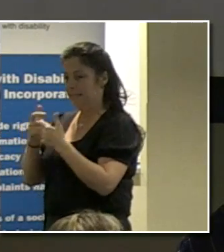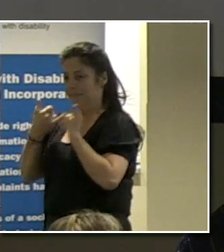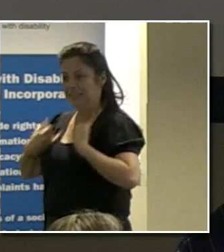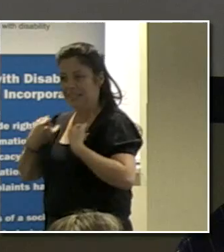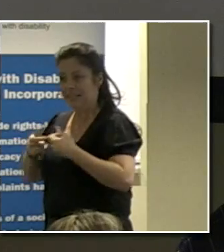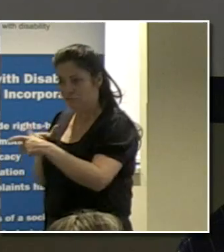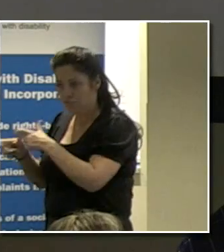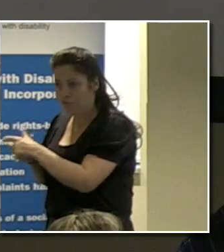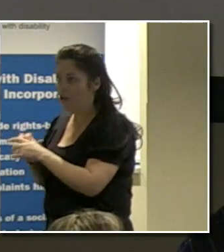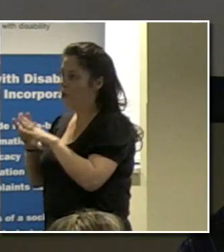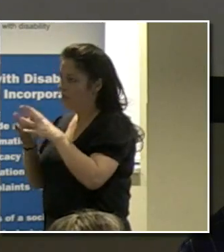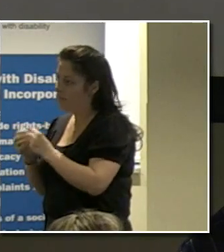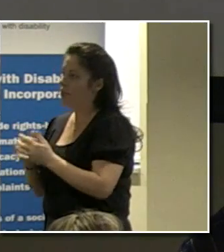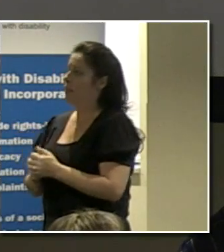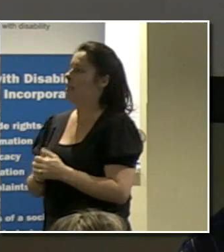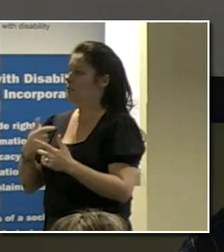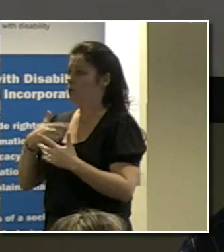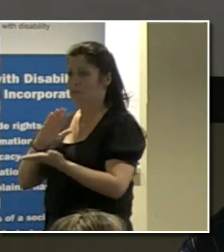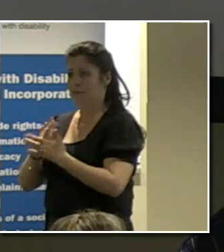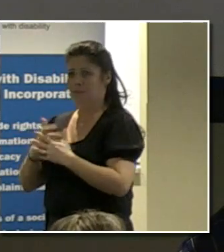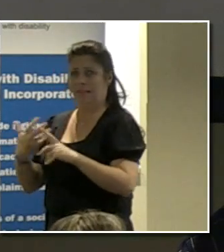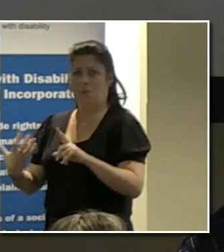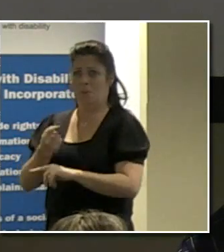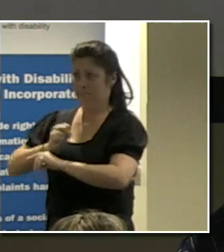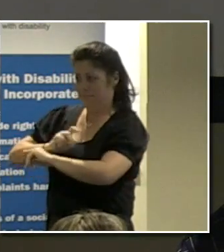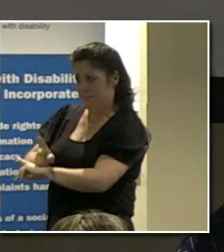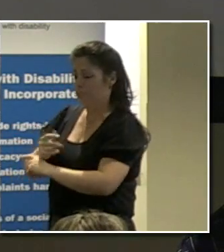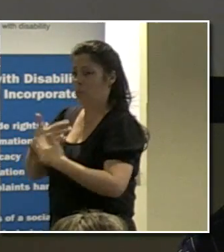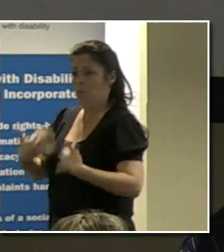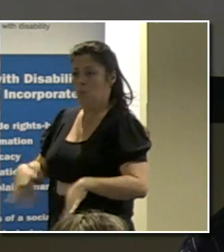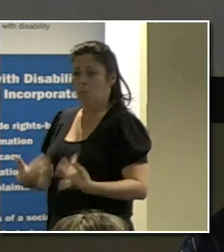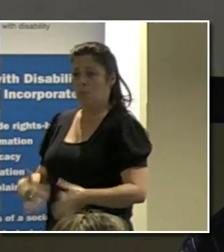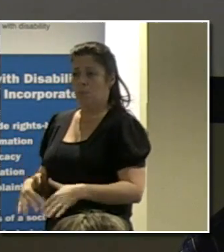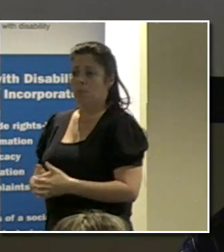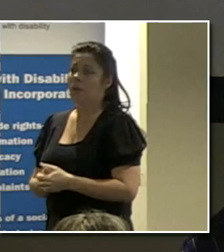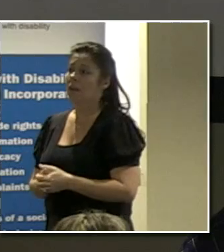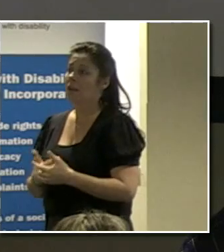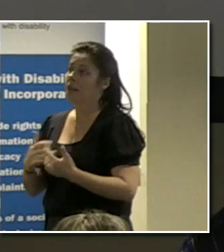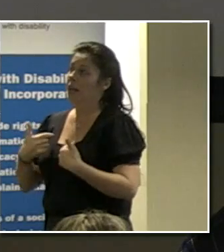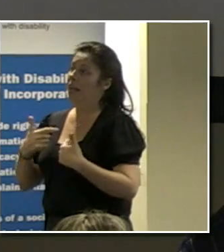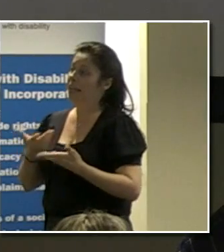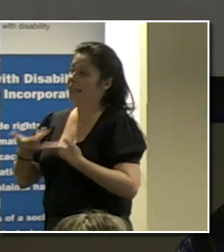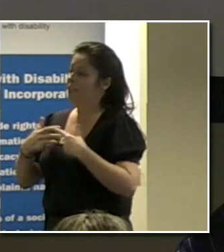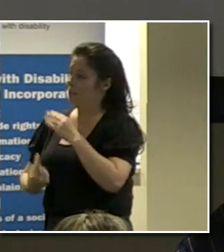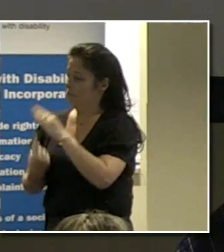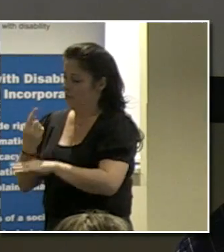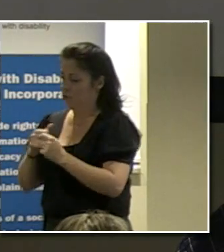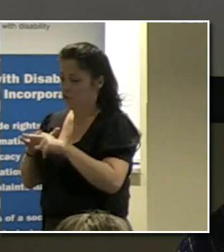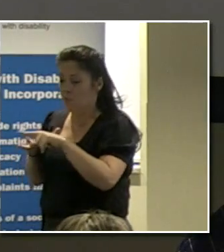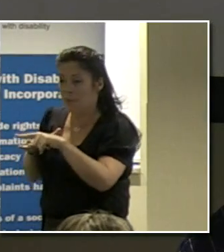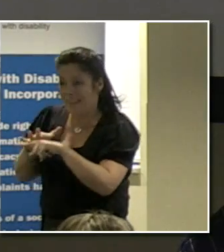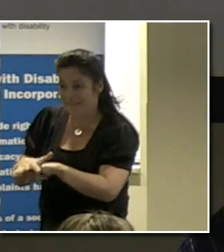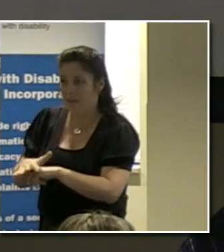project and also puts us in the front seat in terms of influencing outcomes under the National Disability Insurance